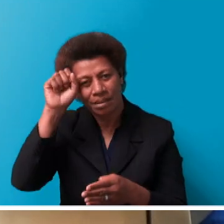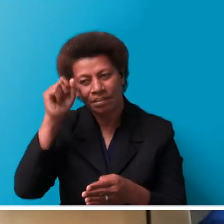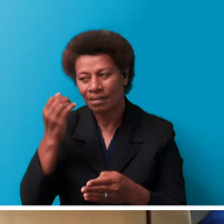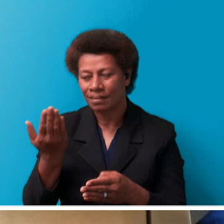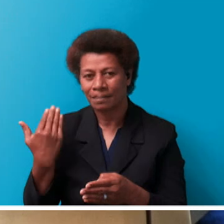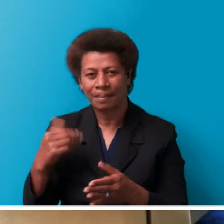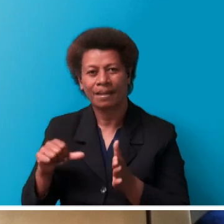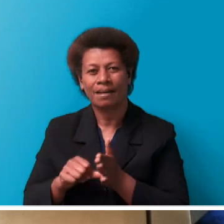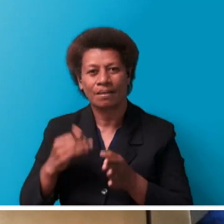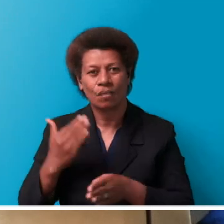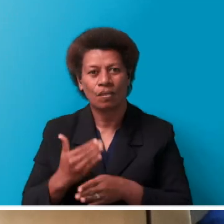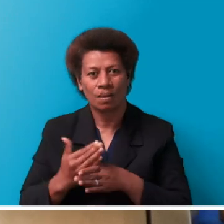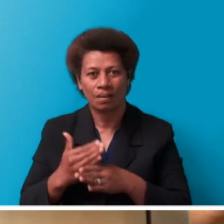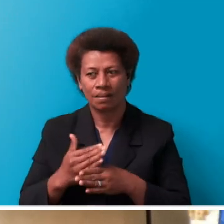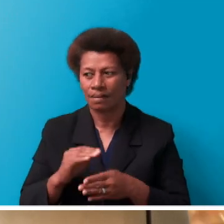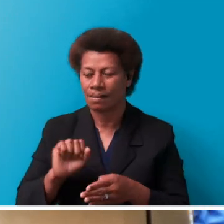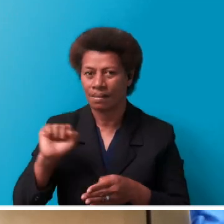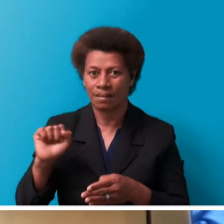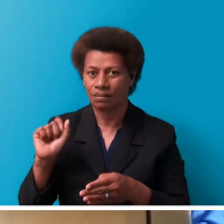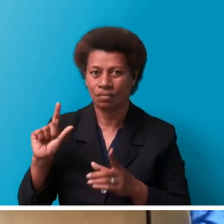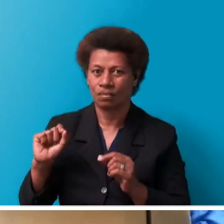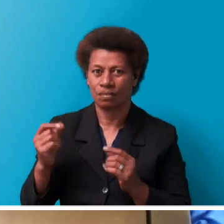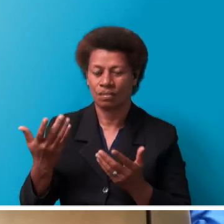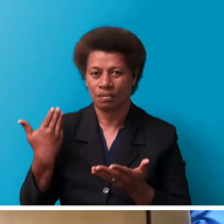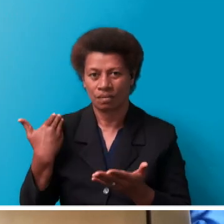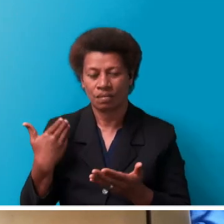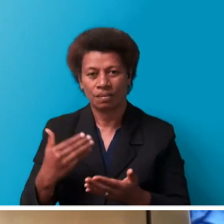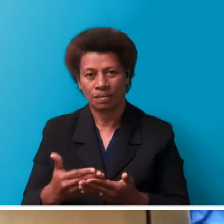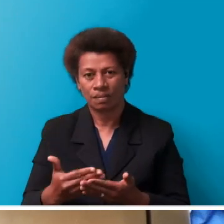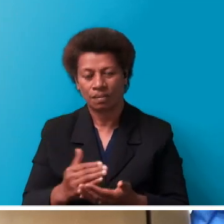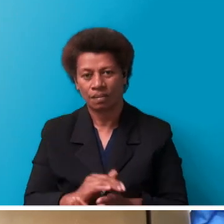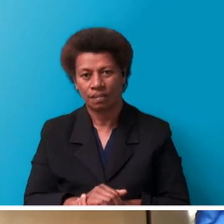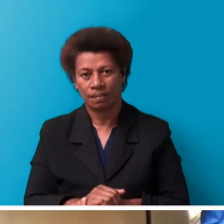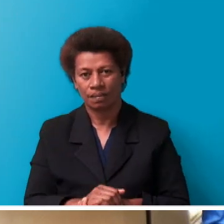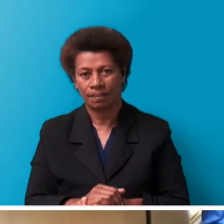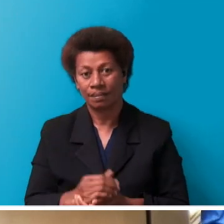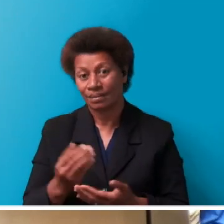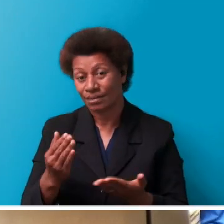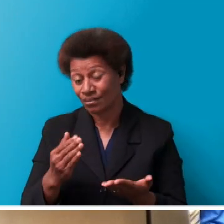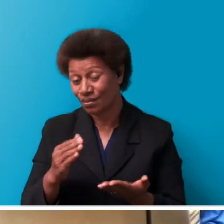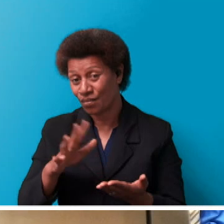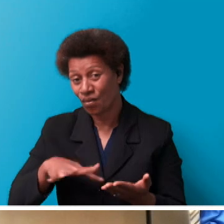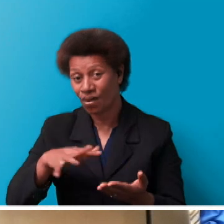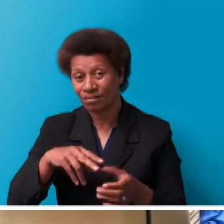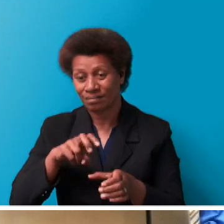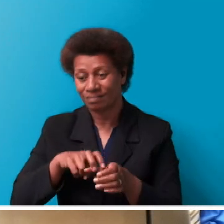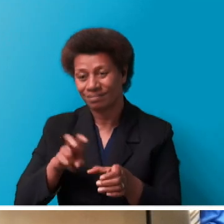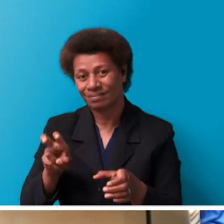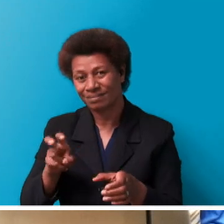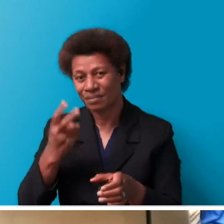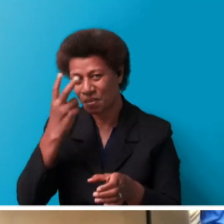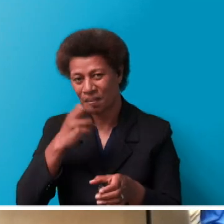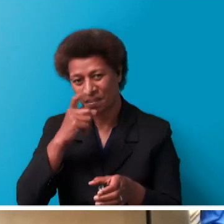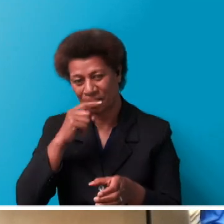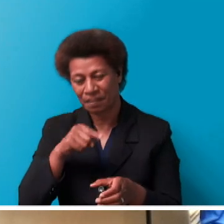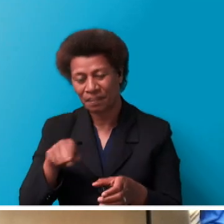This government remains committed to improving the welfare of retired service personnel, including providing